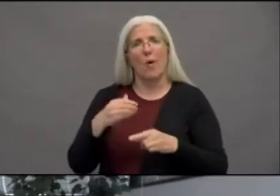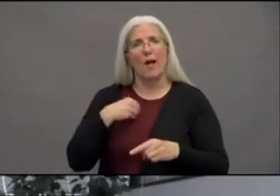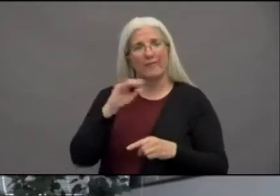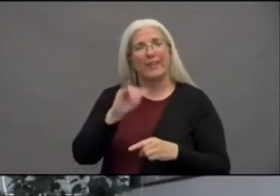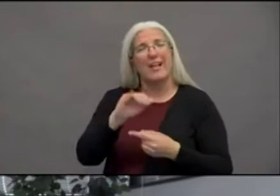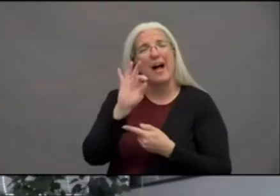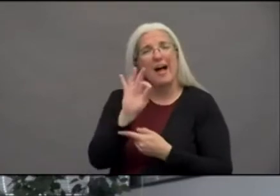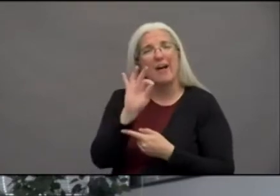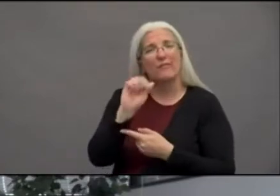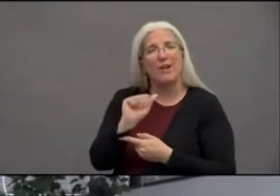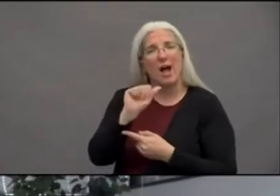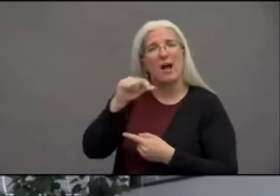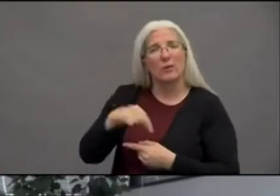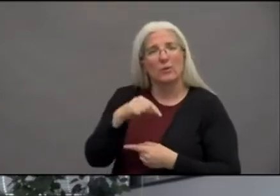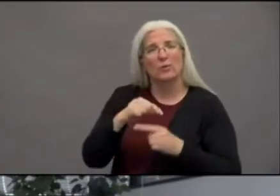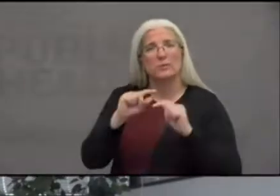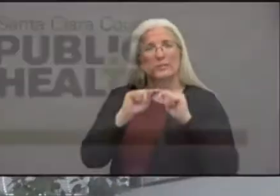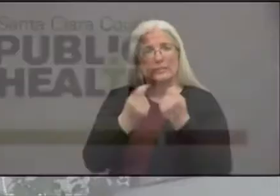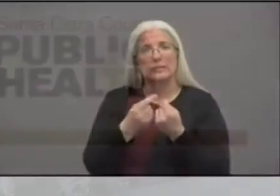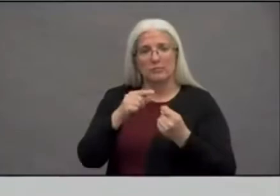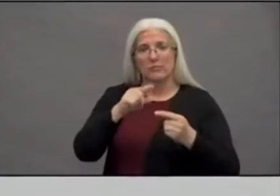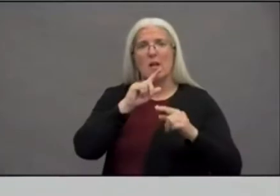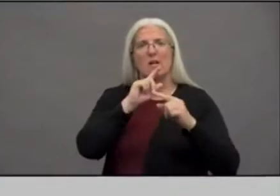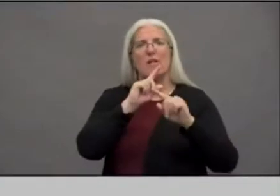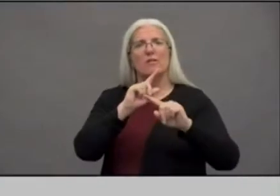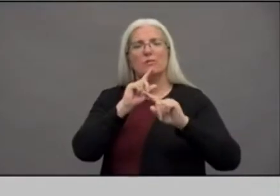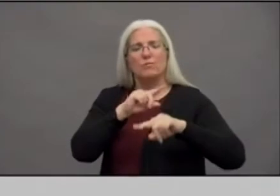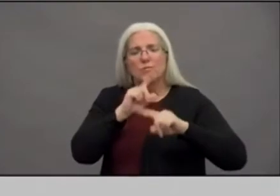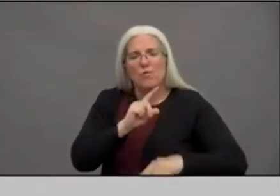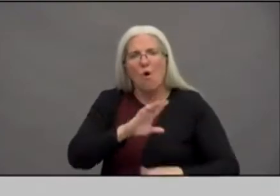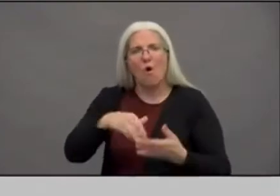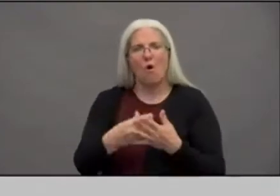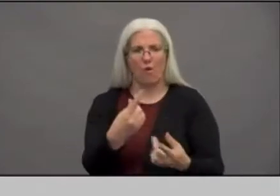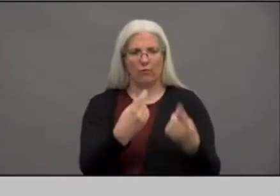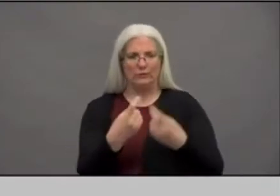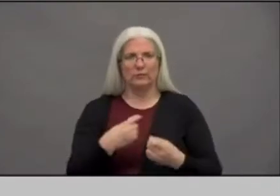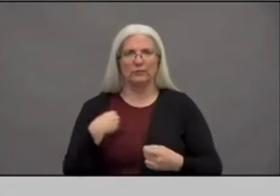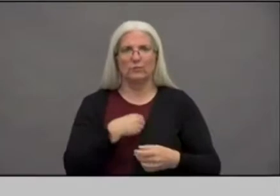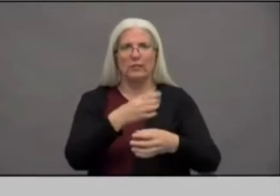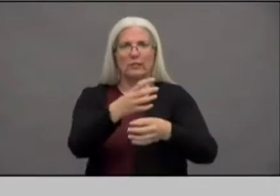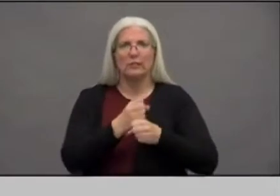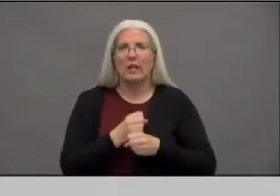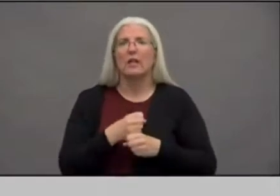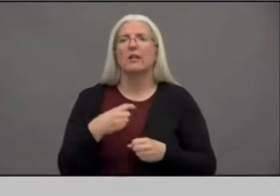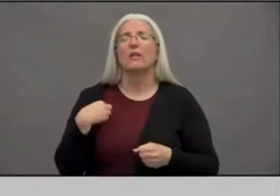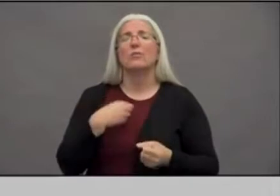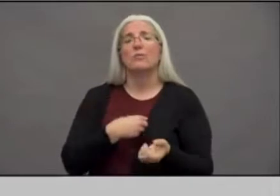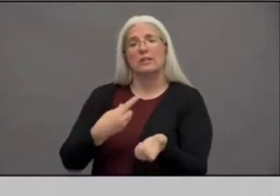here answering all your questions. I spoke with them this morning. So far, they have answered